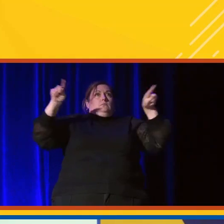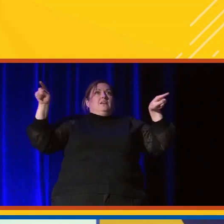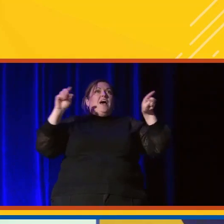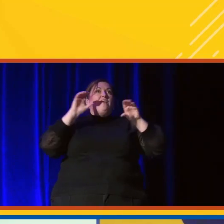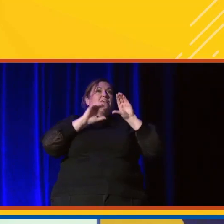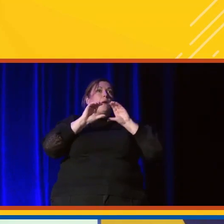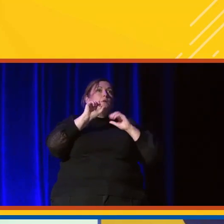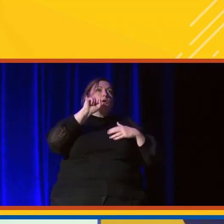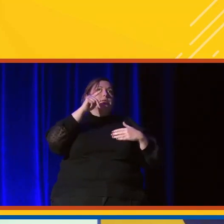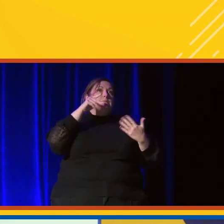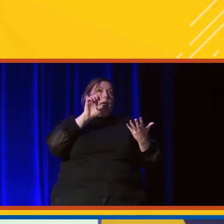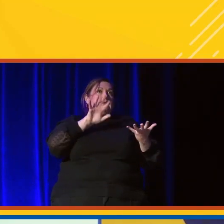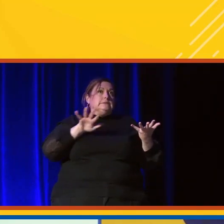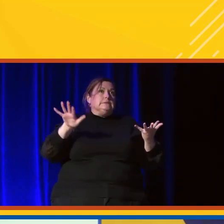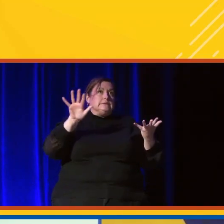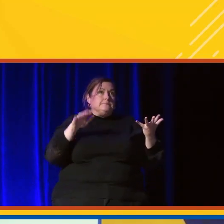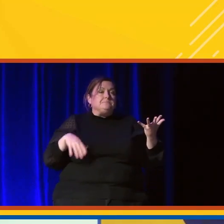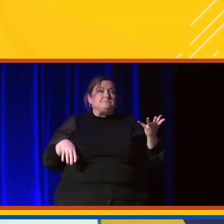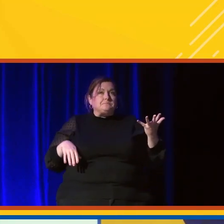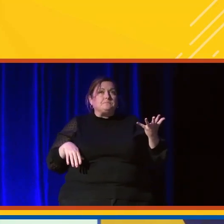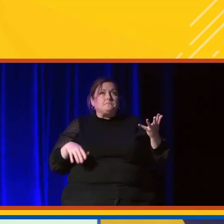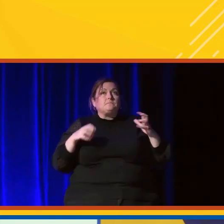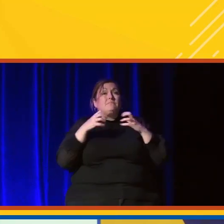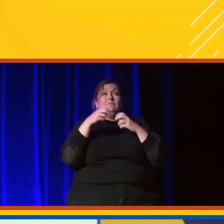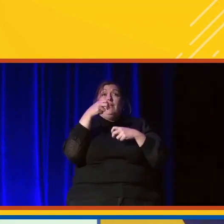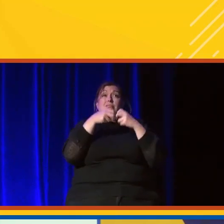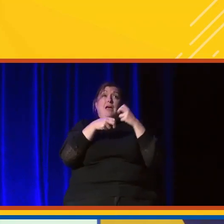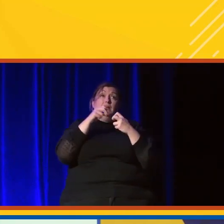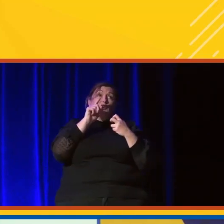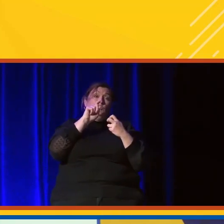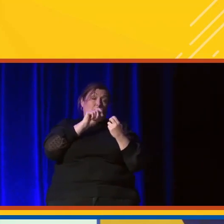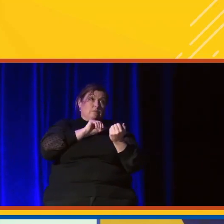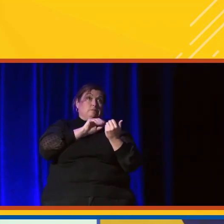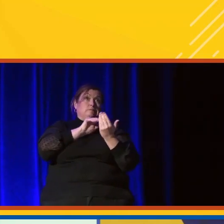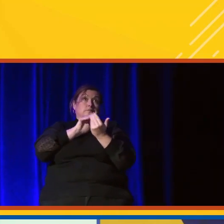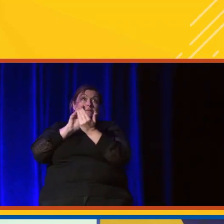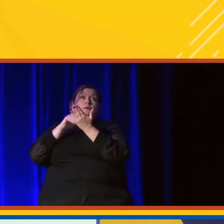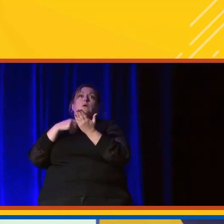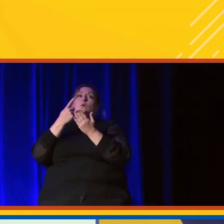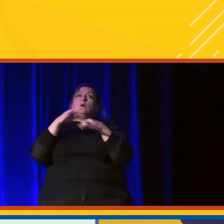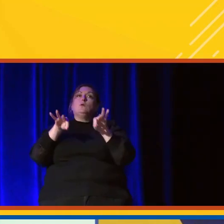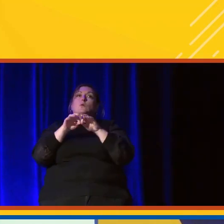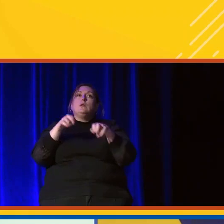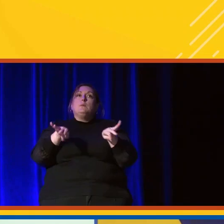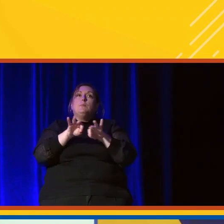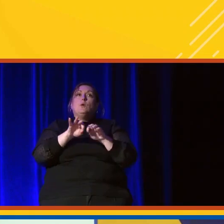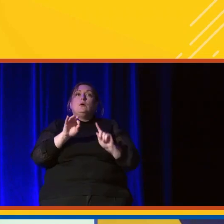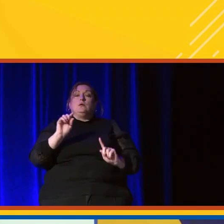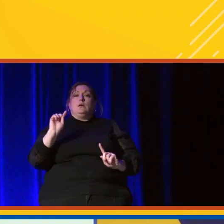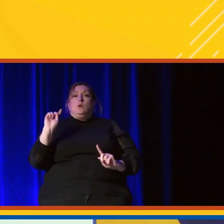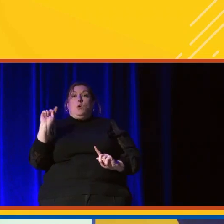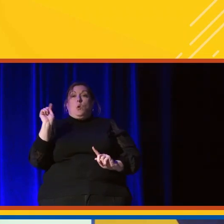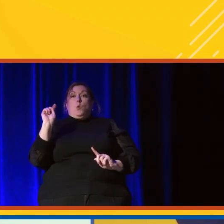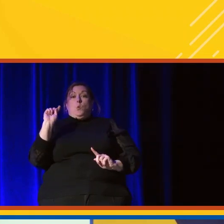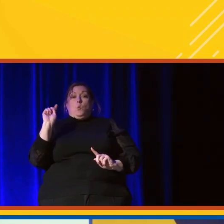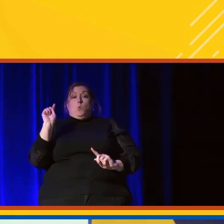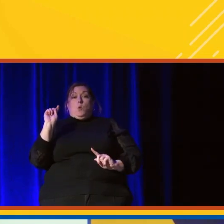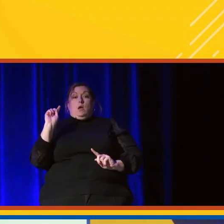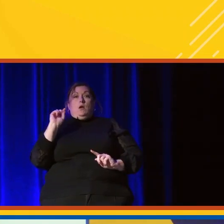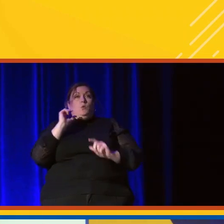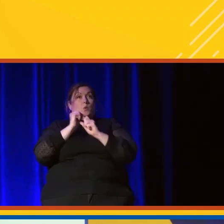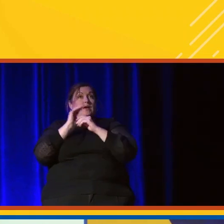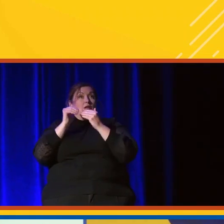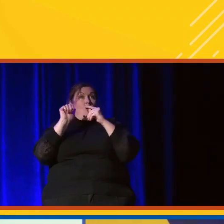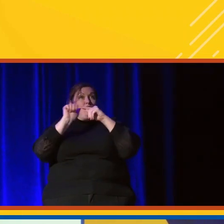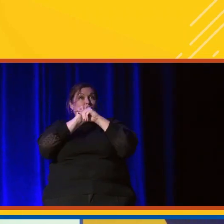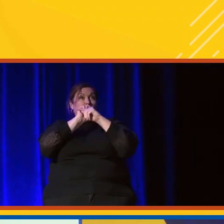space? There are a lot of issues to be tackled. One that is critically important is, where on earth are you going to get all of that training